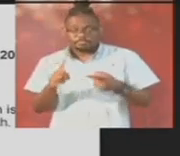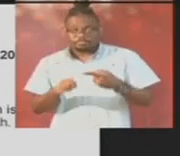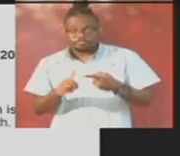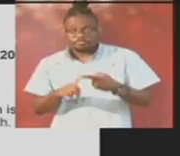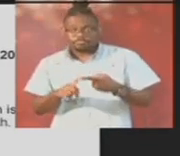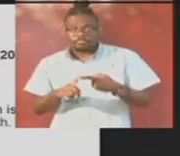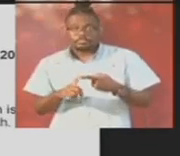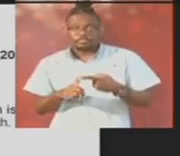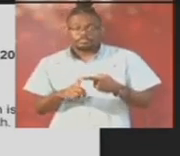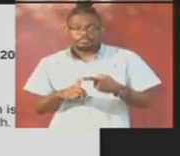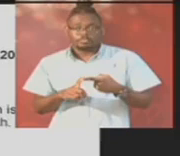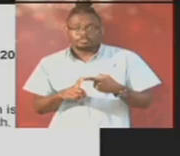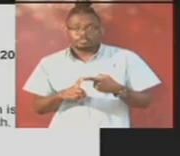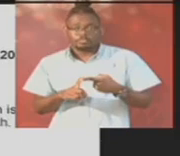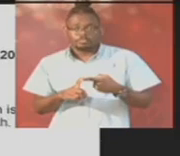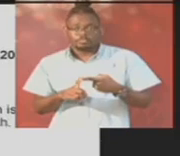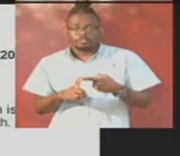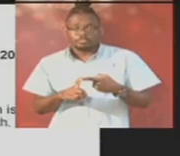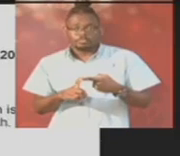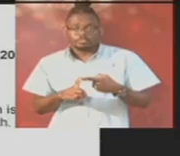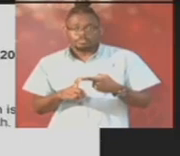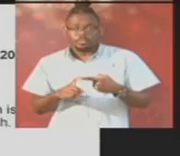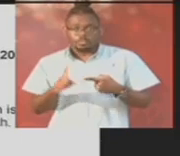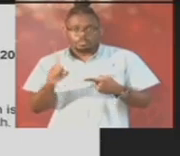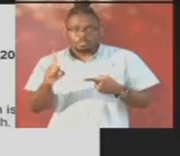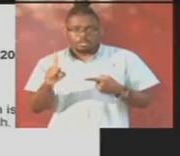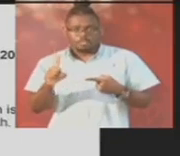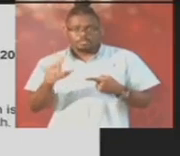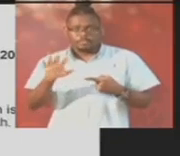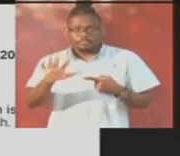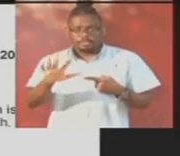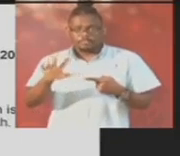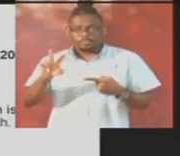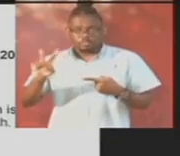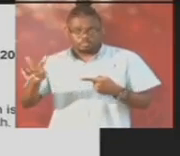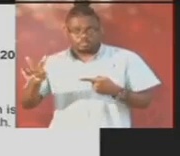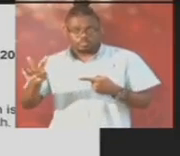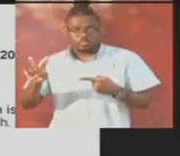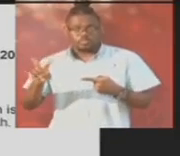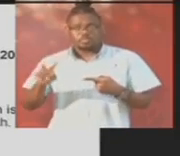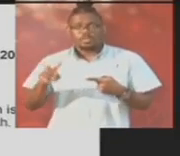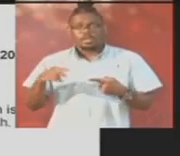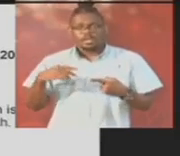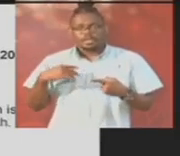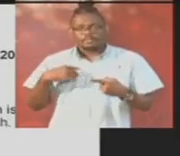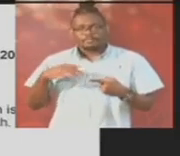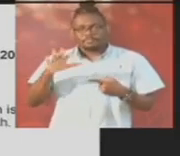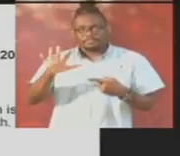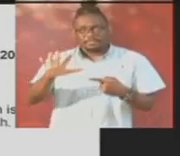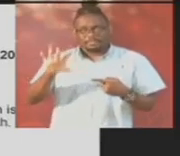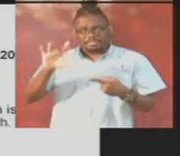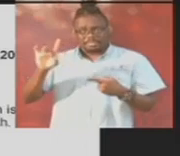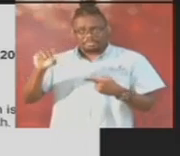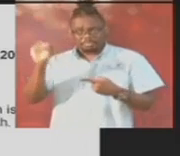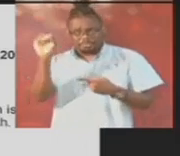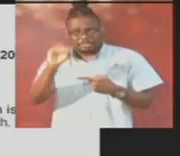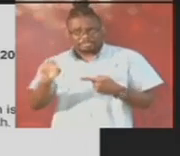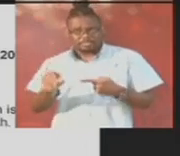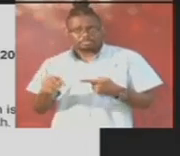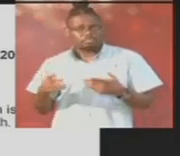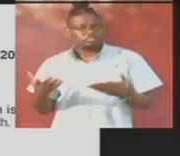patients, so the 152 patients represent an overall hospital occupancy of 58% at this time,